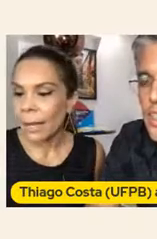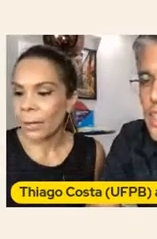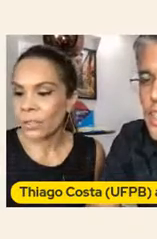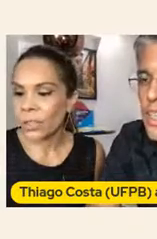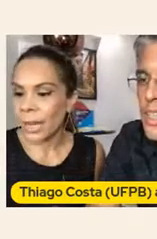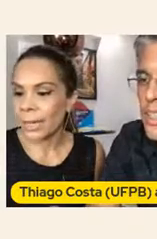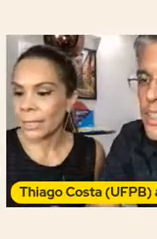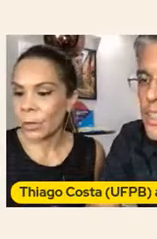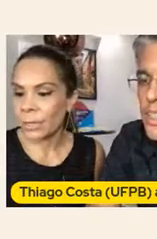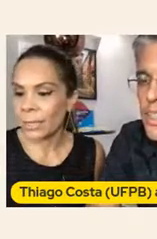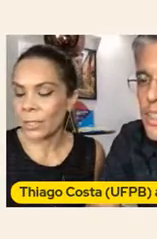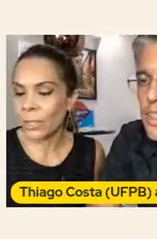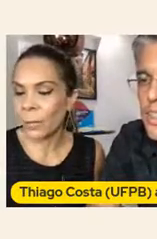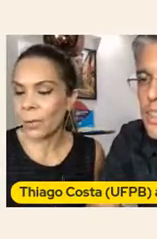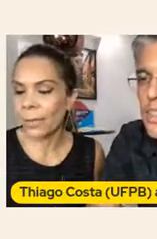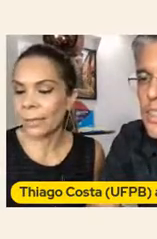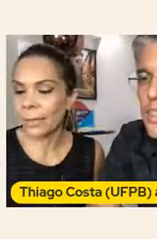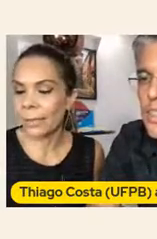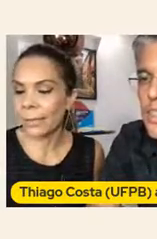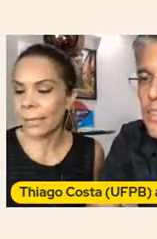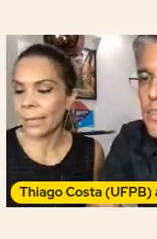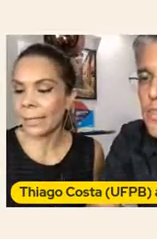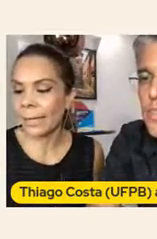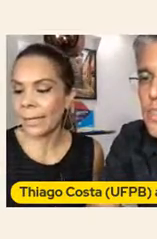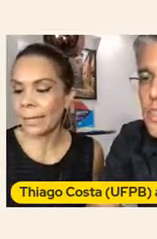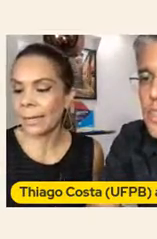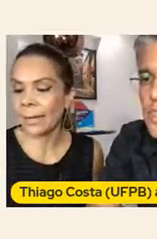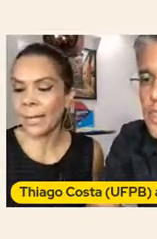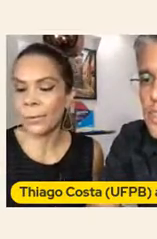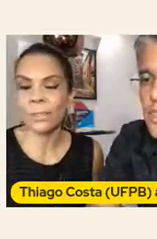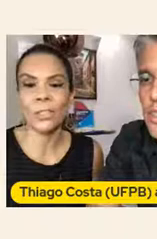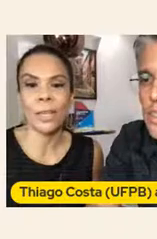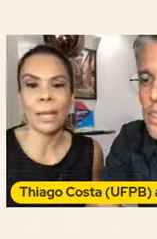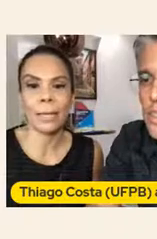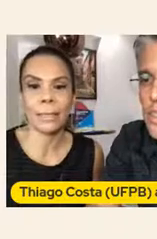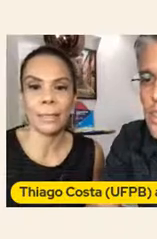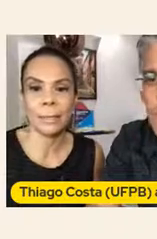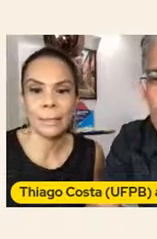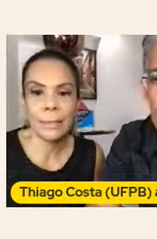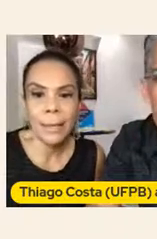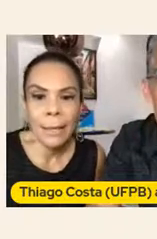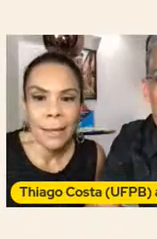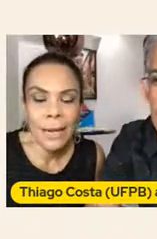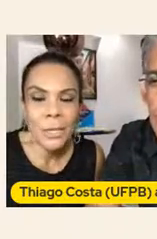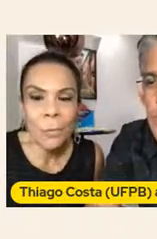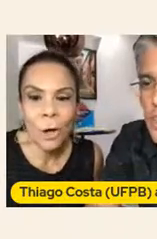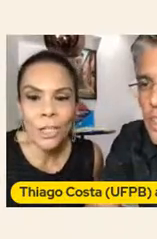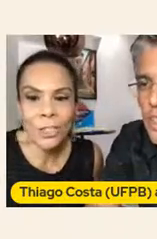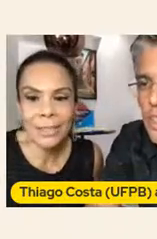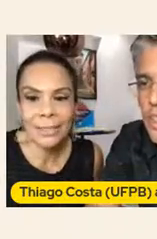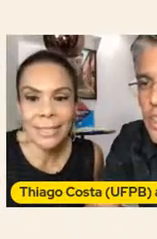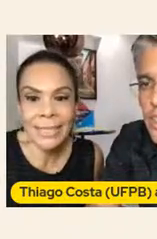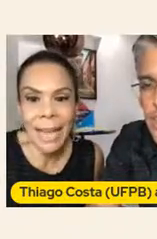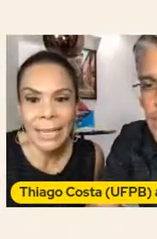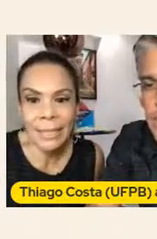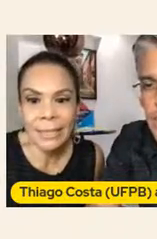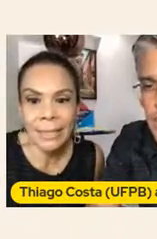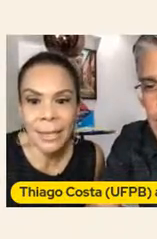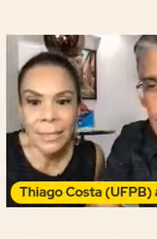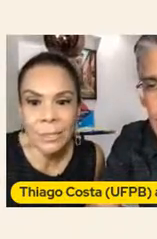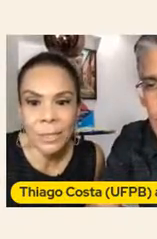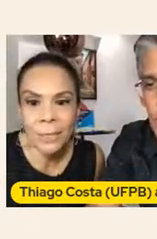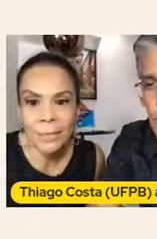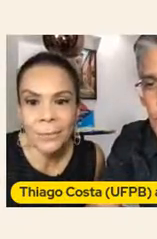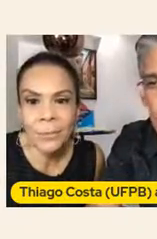chat? Jess, Rosângela, Morgana, and Karina, are you on the chat? Are you watching us,